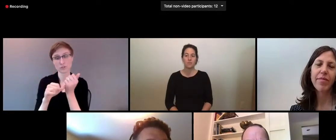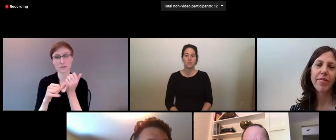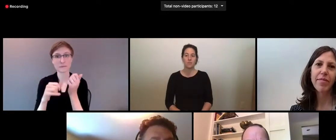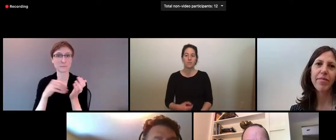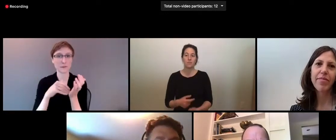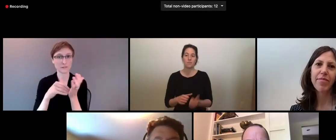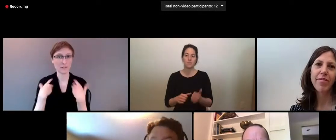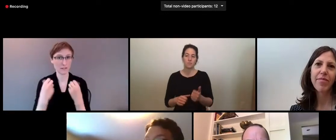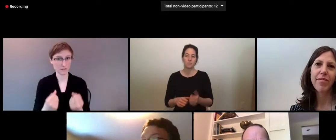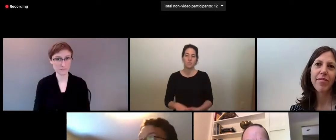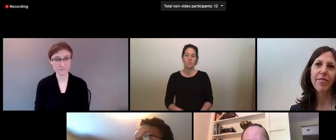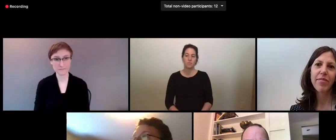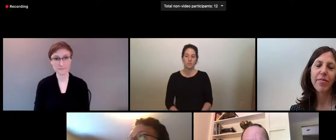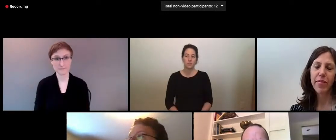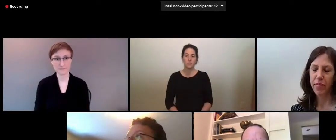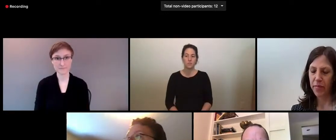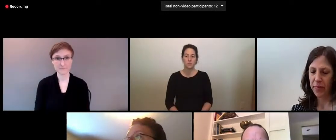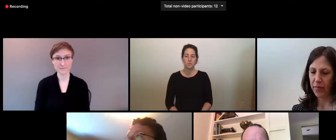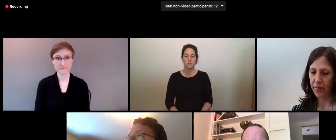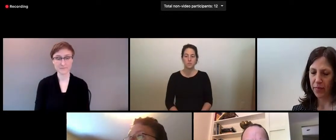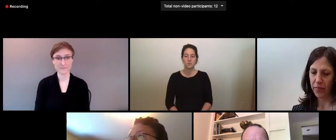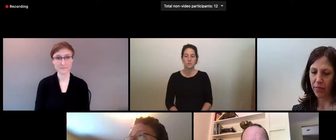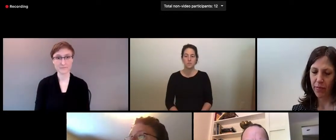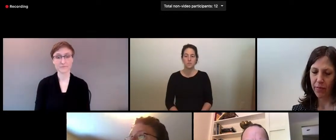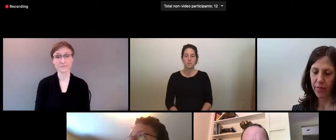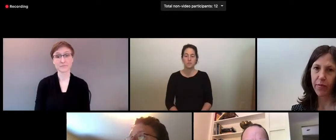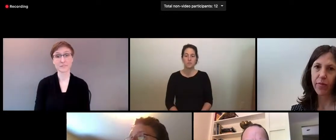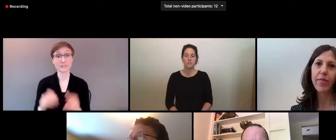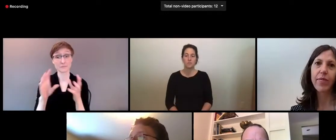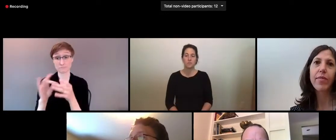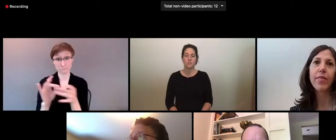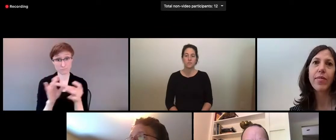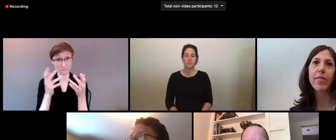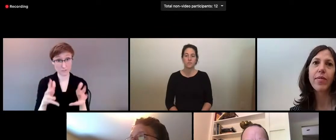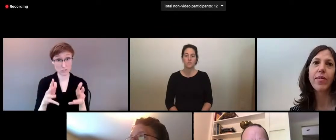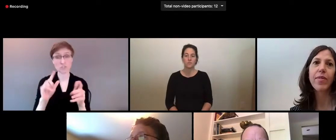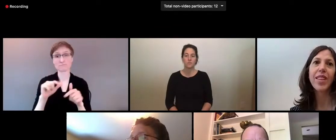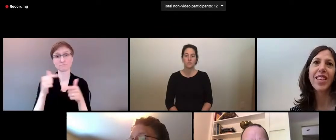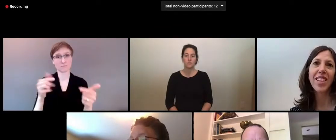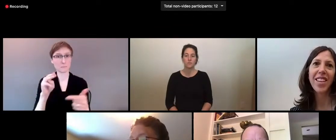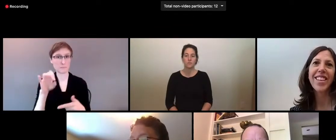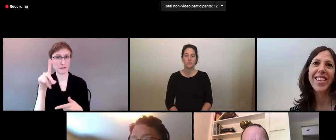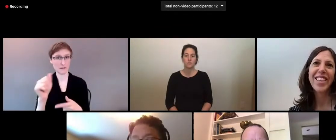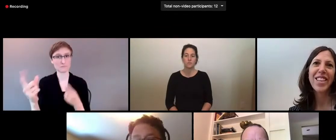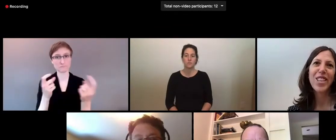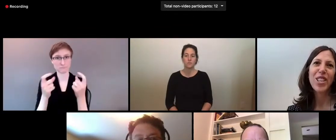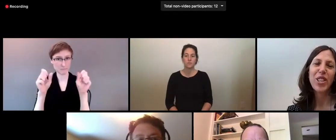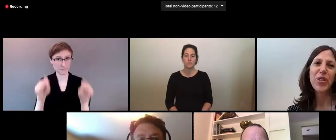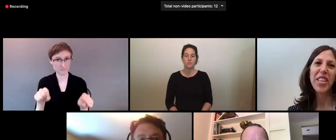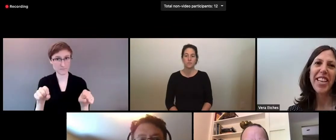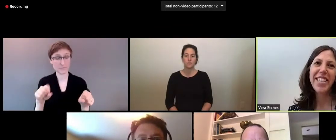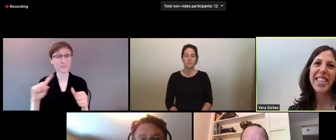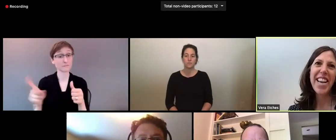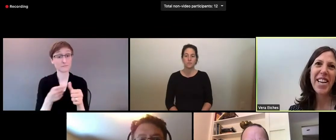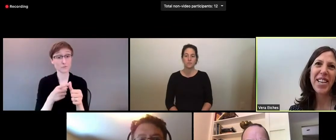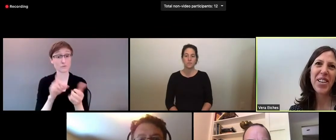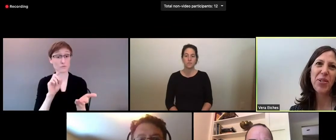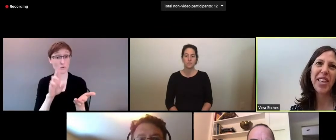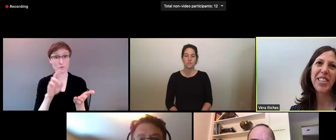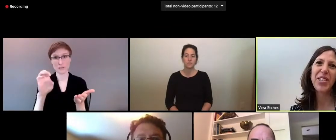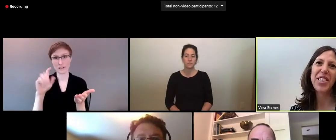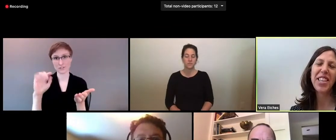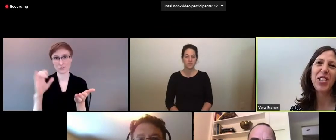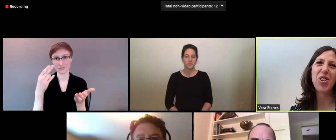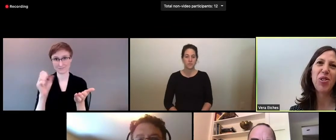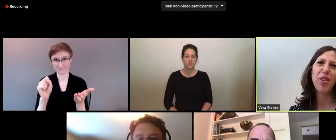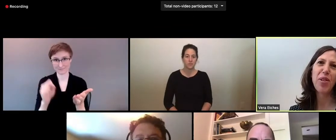questions. Following the remarks, we will then take questions from media. Please go ahead, Dr. Etes. So today is the day